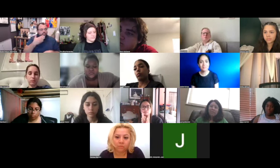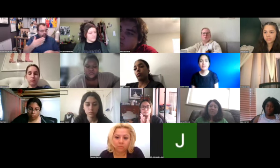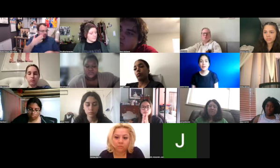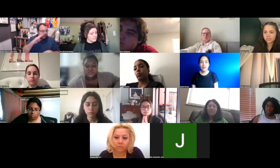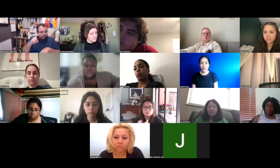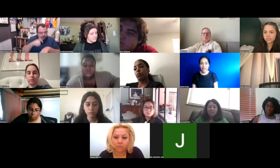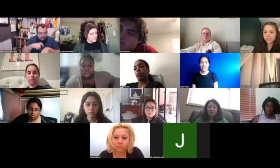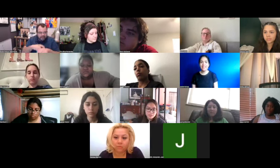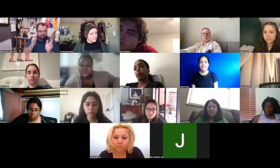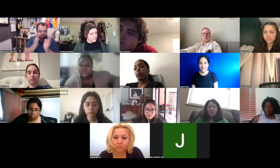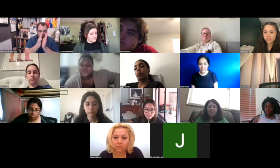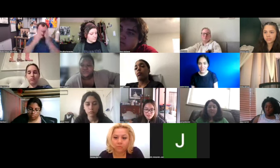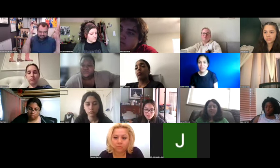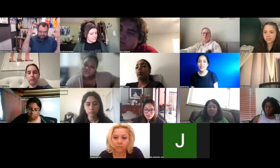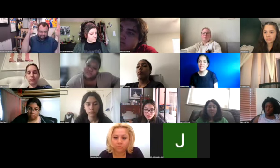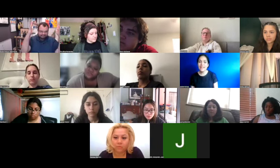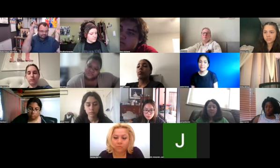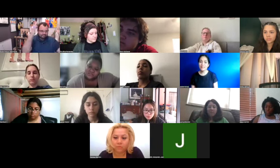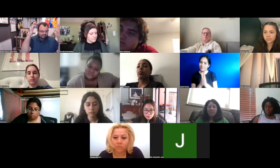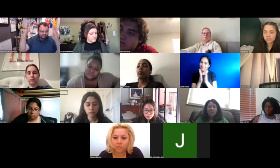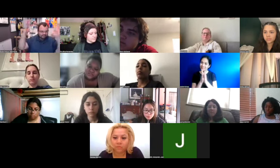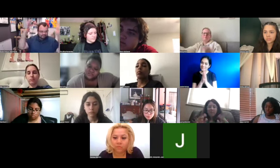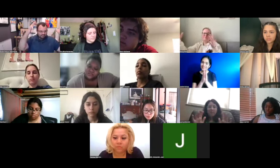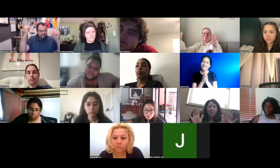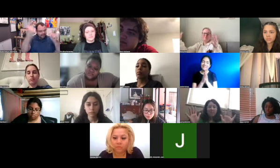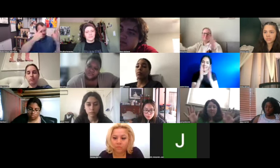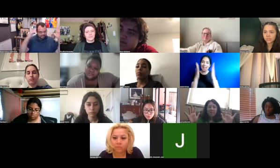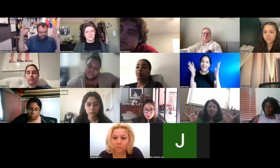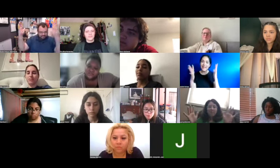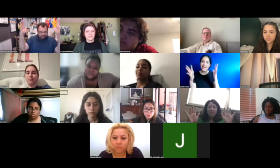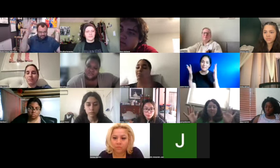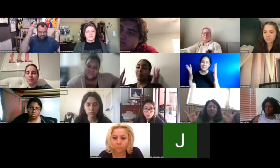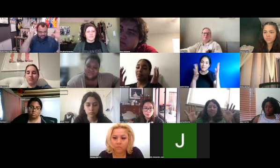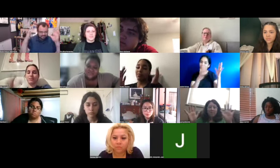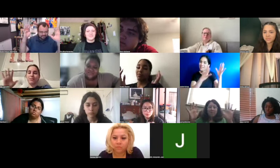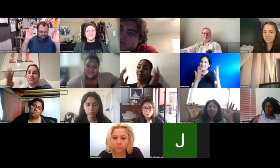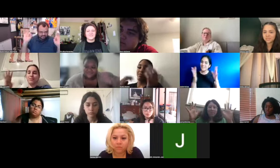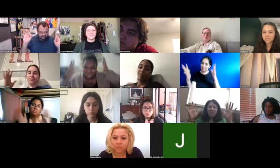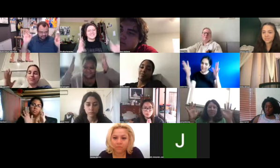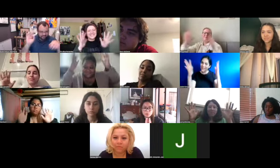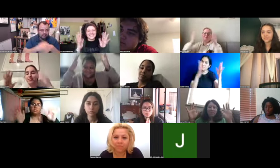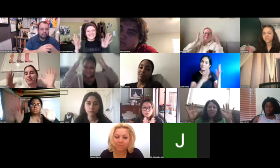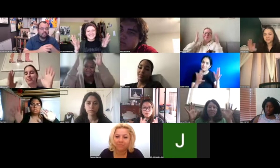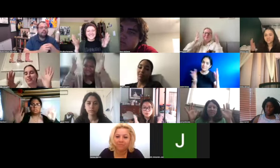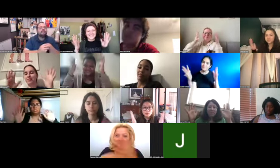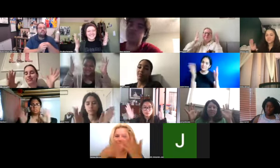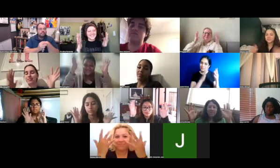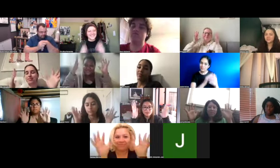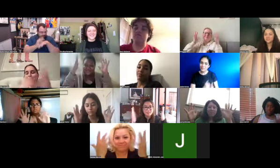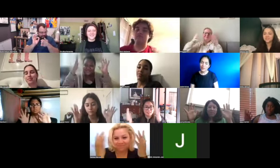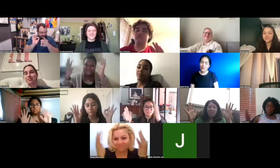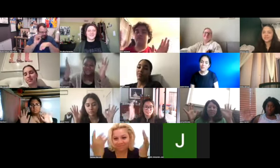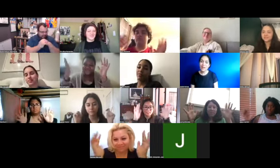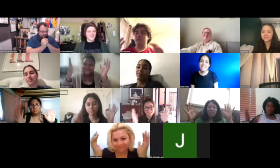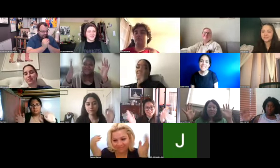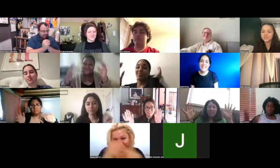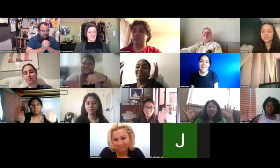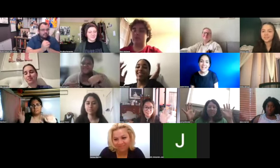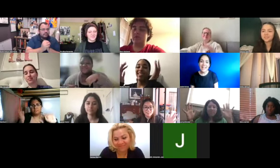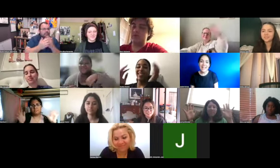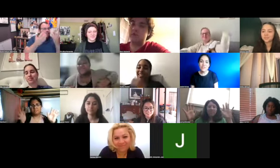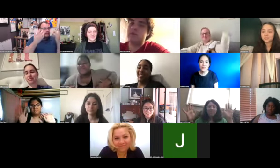Okay, great. Thank you for your time. Okay, hand clap. Everyone, let's give a hand clap. A round of